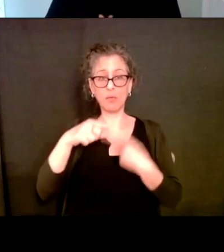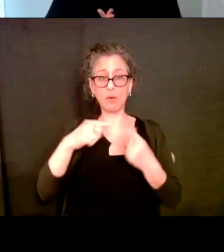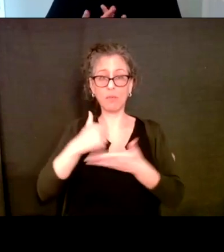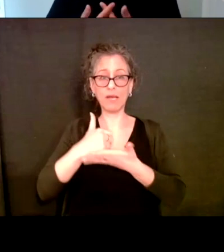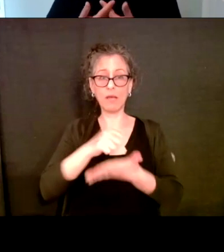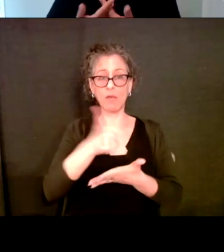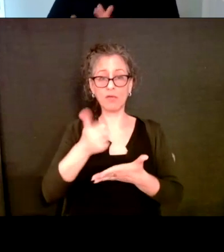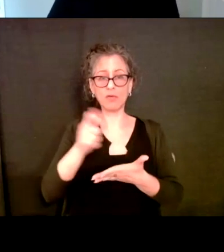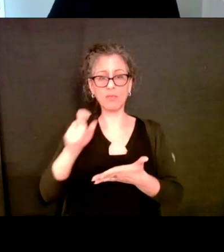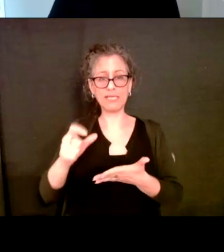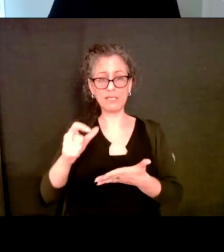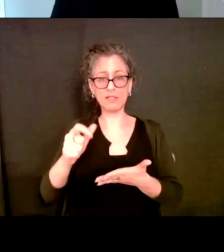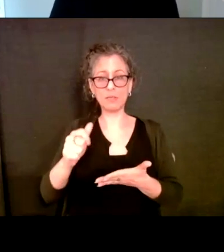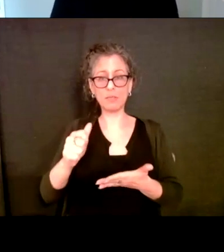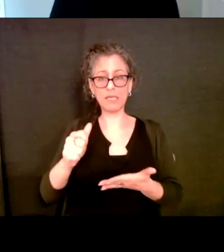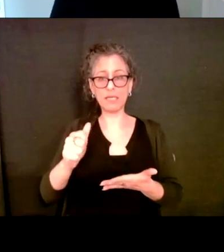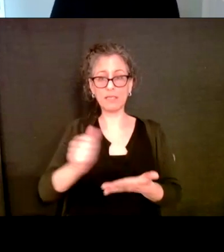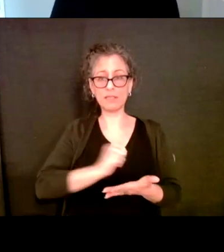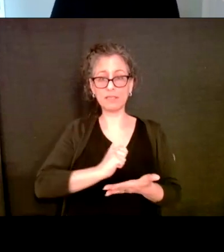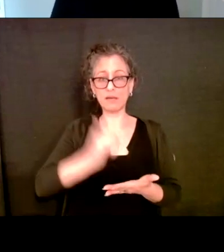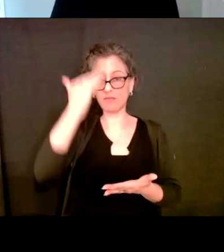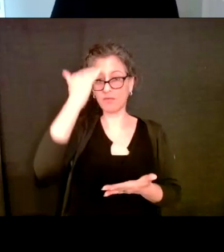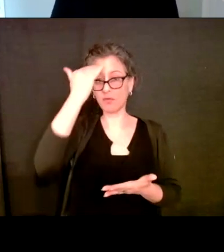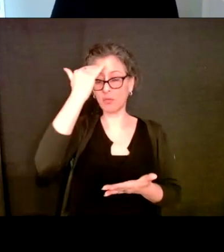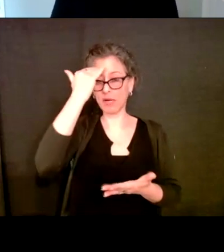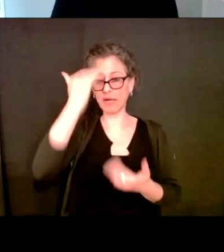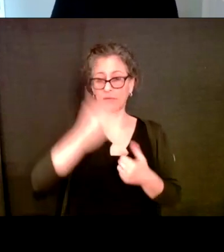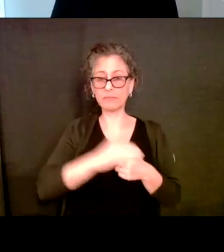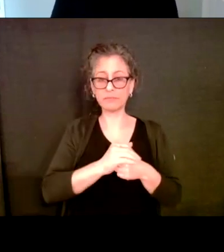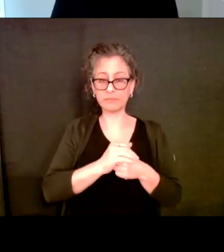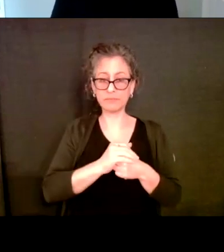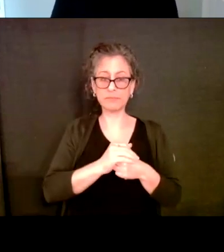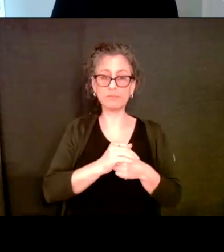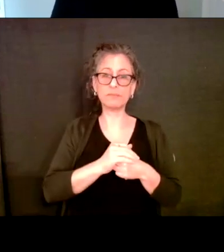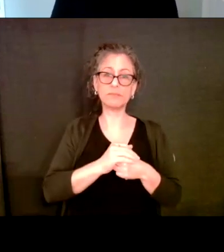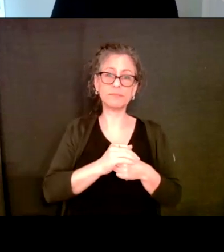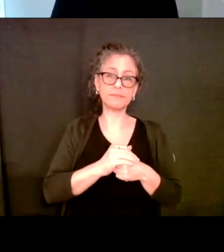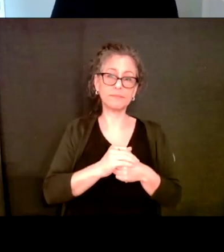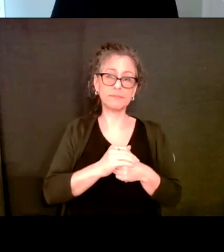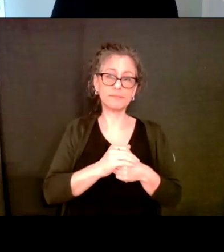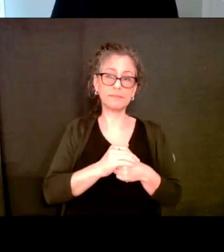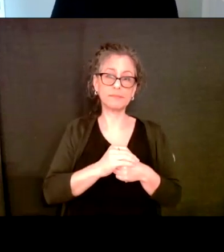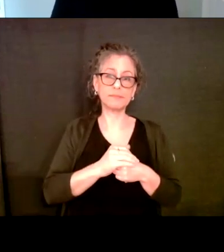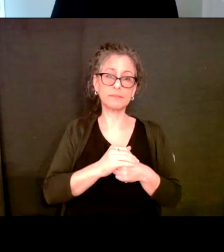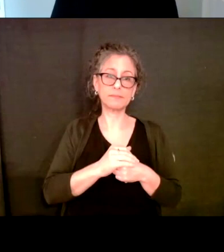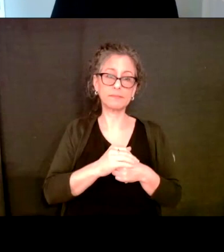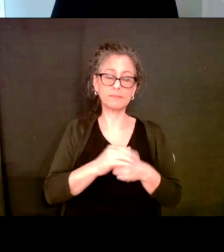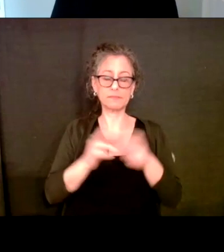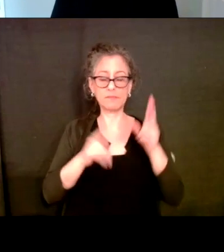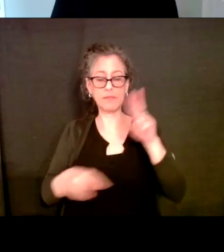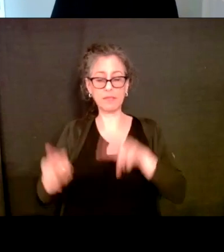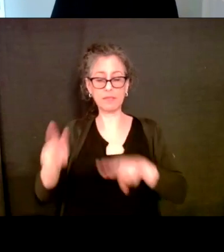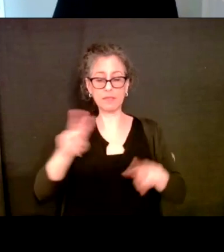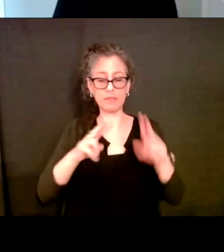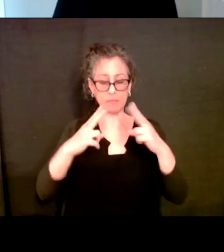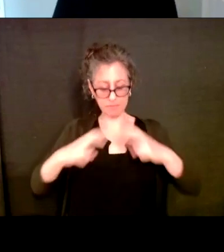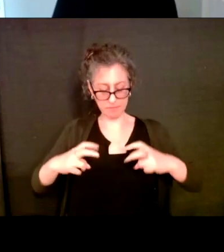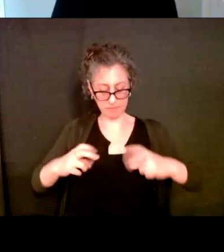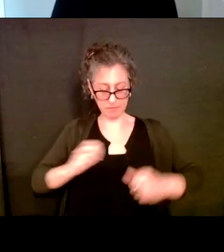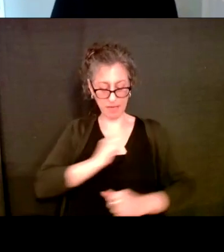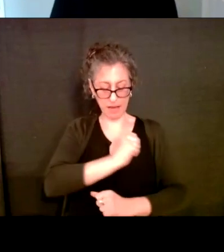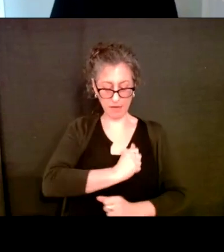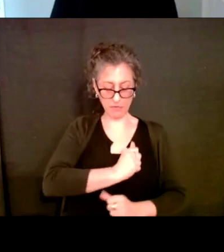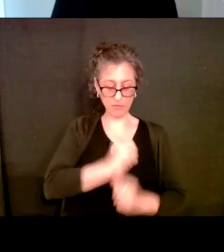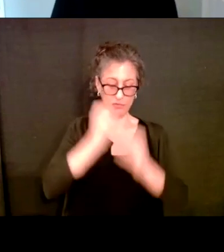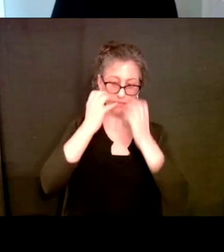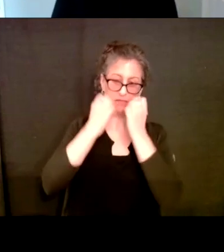We need to be aware of ourselves. We need to examine our own attitudes, values, and